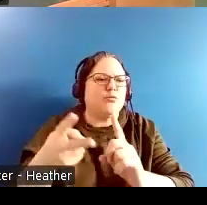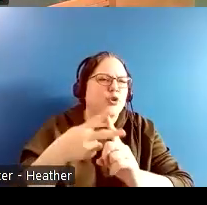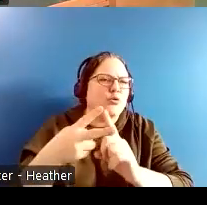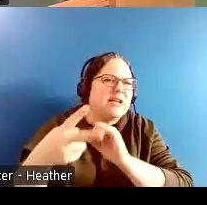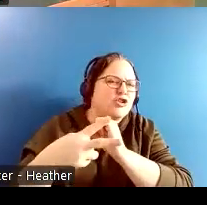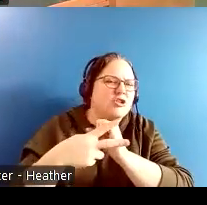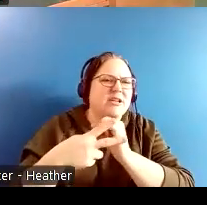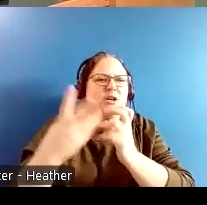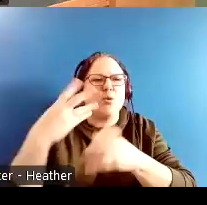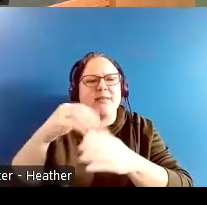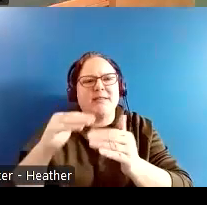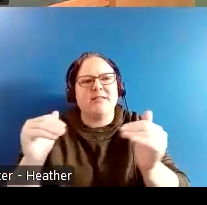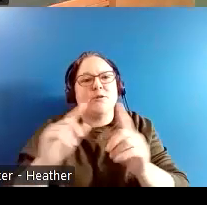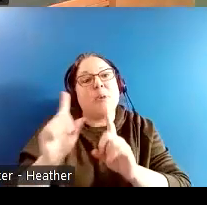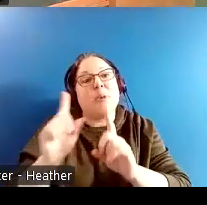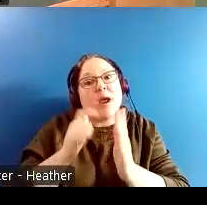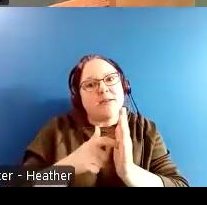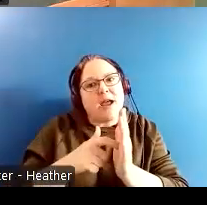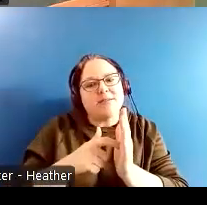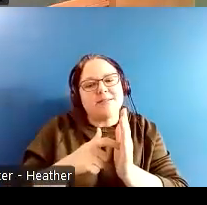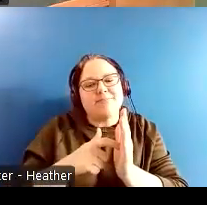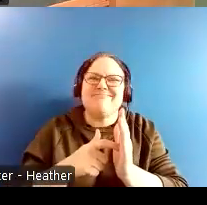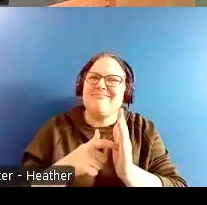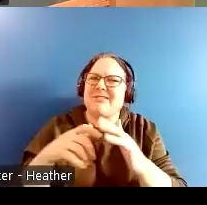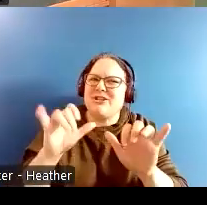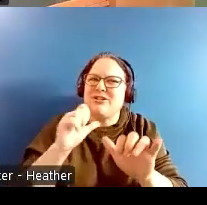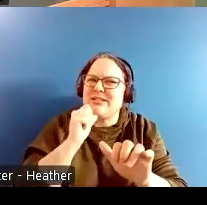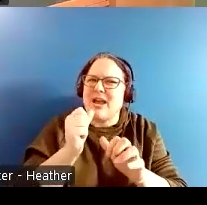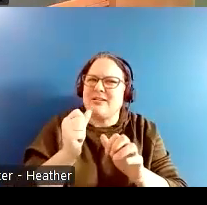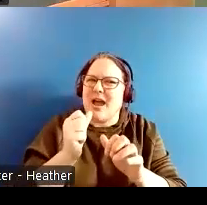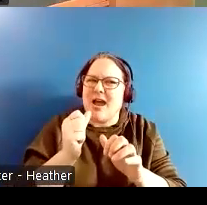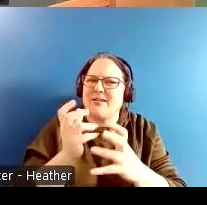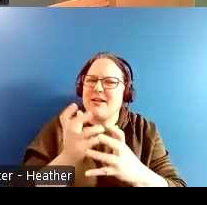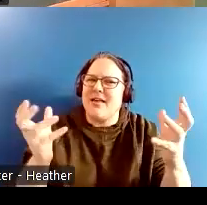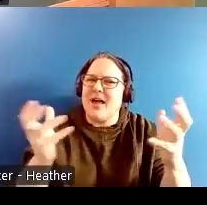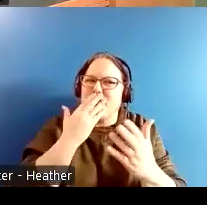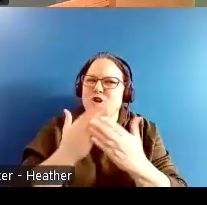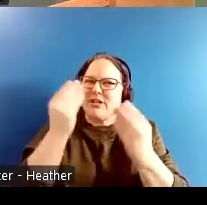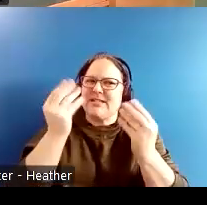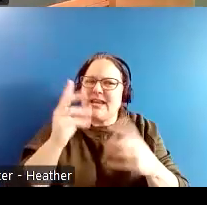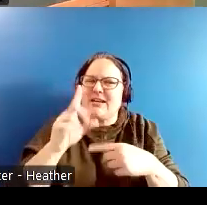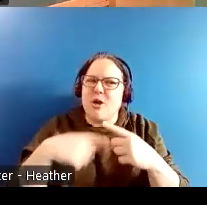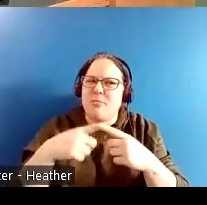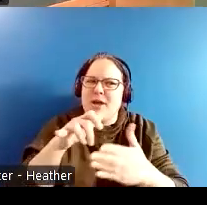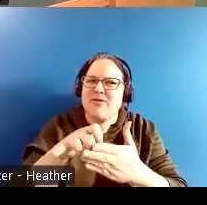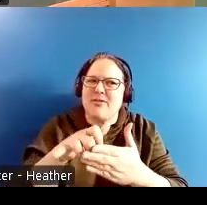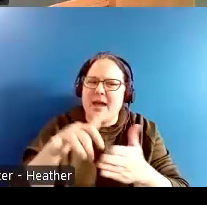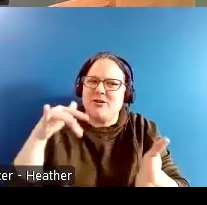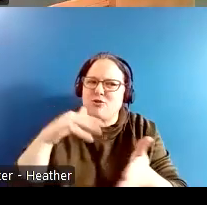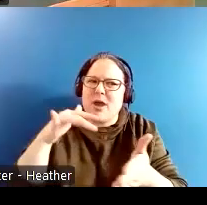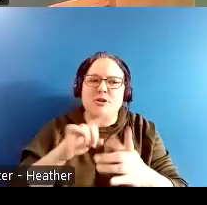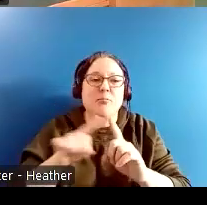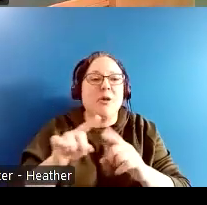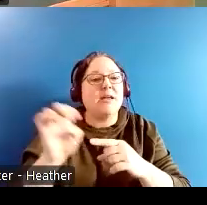system. But recognizing yet that there's still not like a lot of great data out there on randomized trial, but some people like ePatient